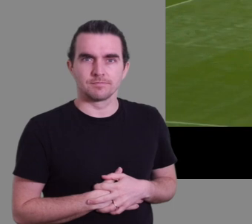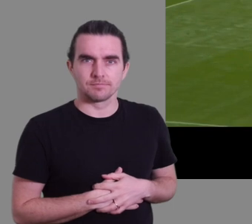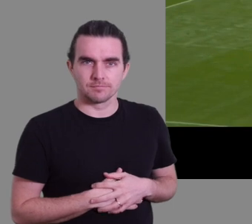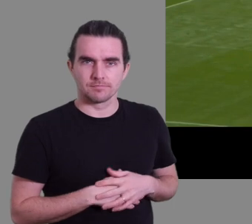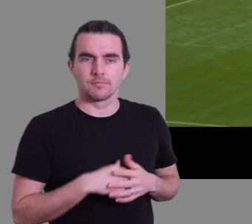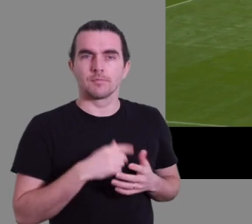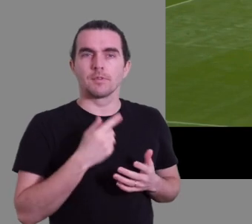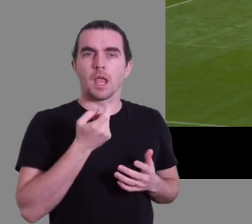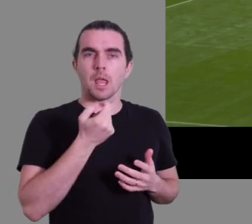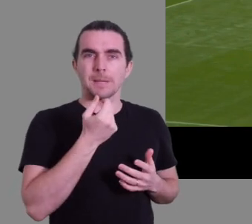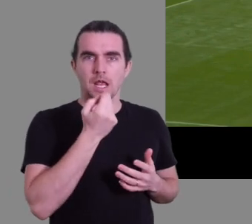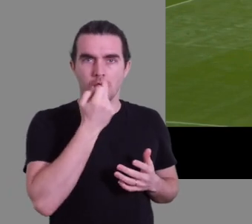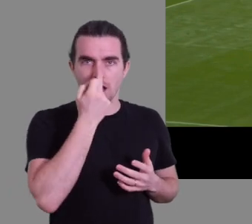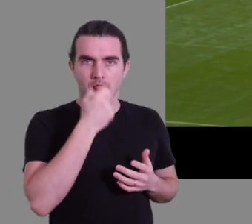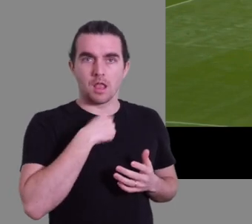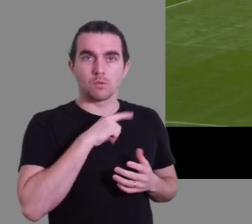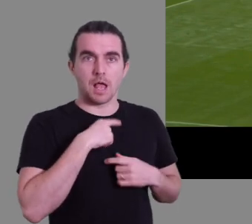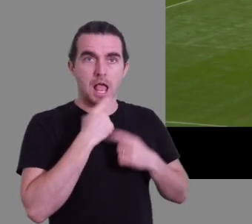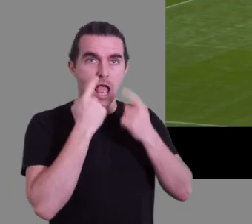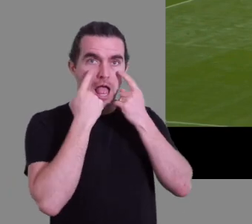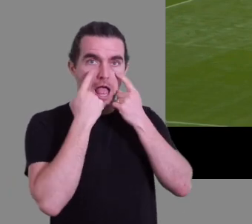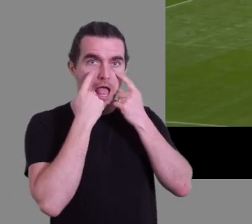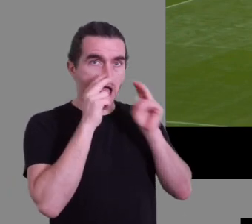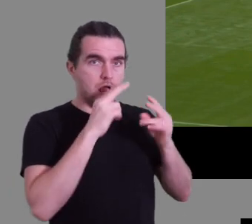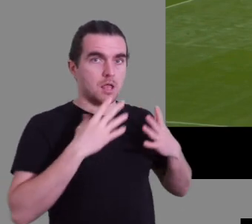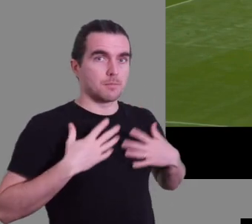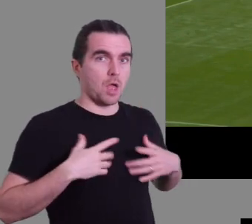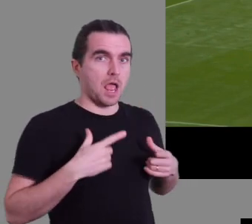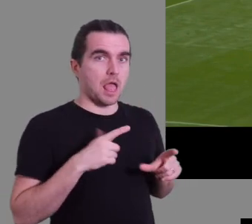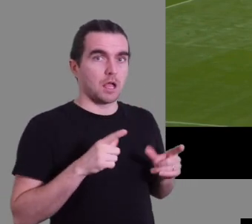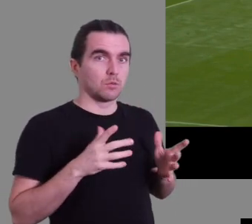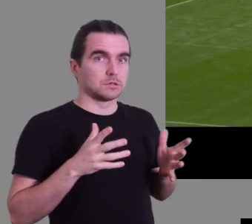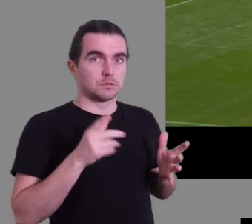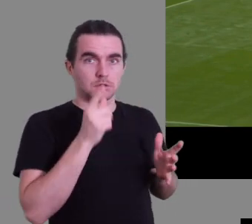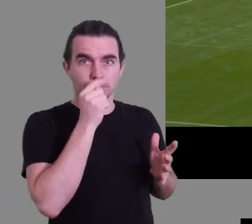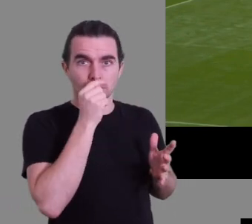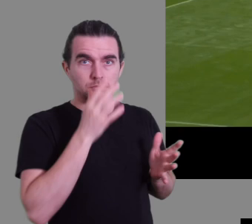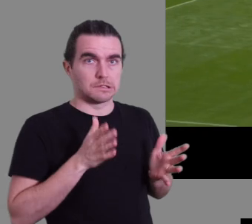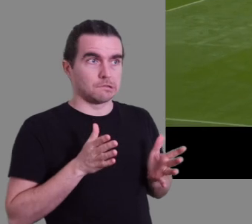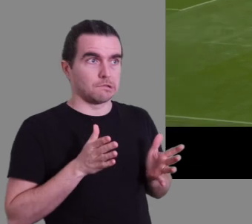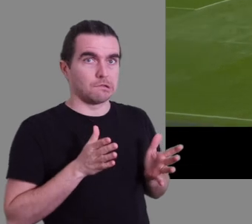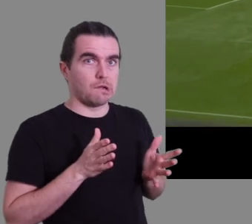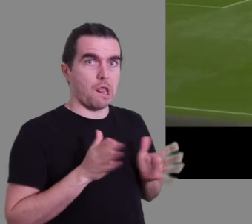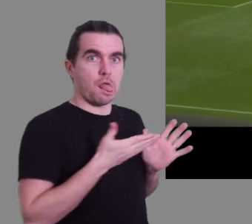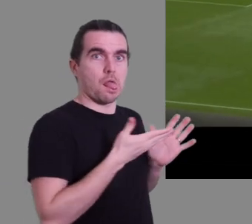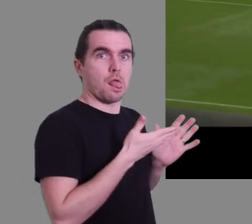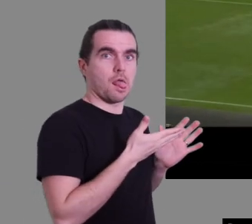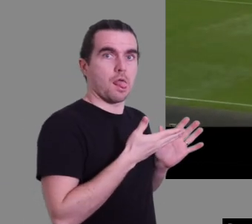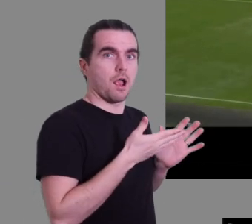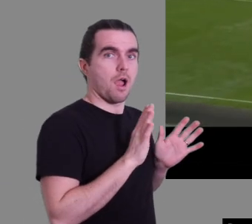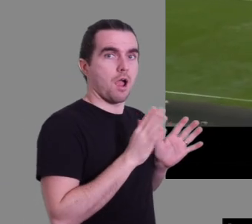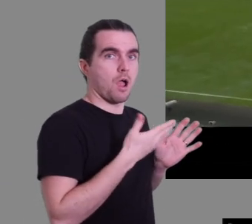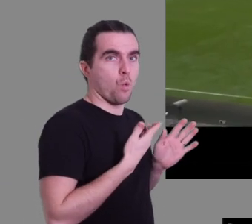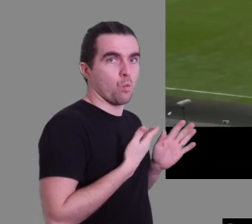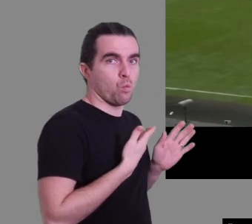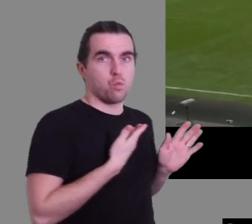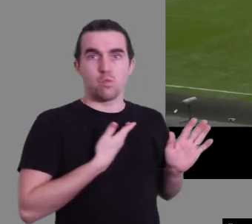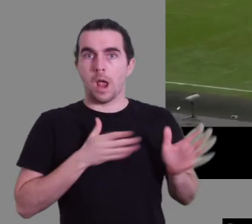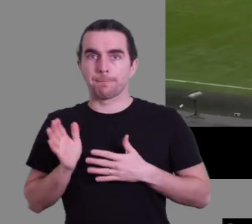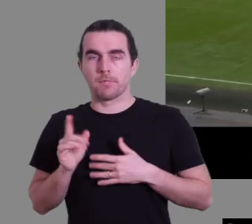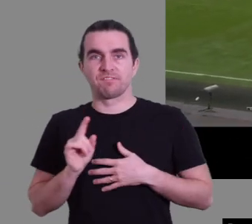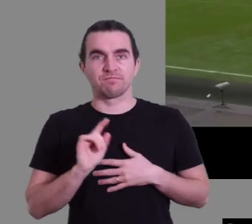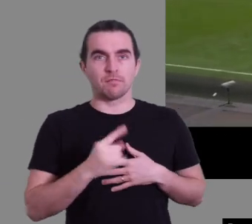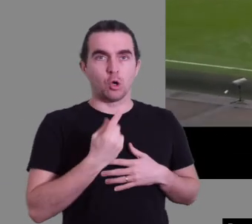And as I think here, a bit of disguise. It looks with his eyes, his body shape, as though he might be playing out to the left. And now he takes it